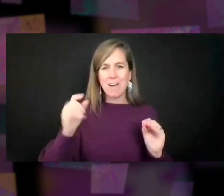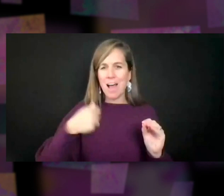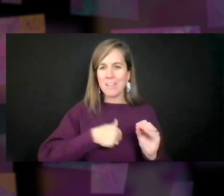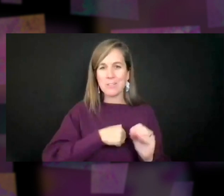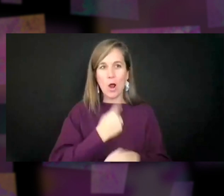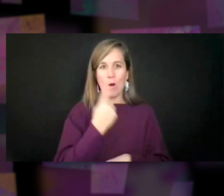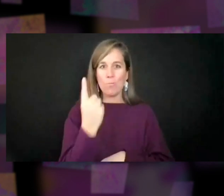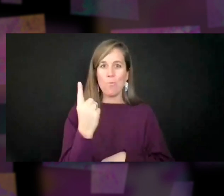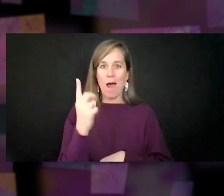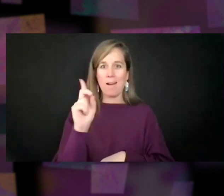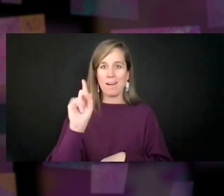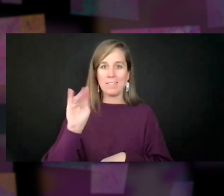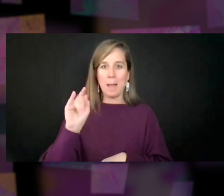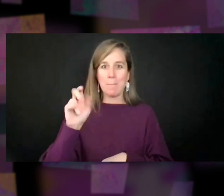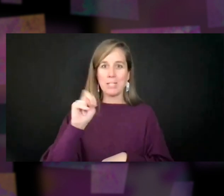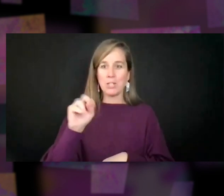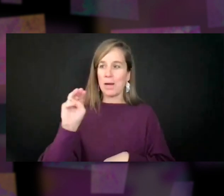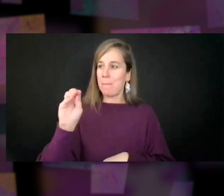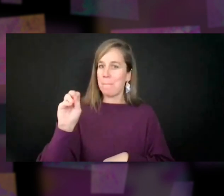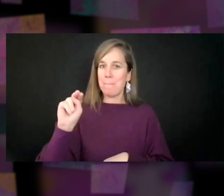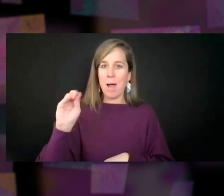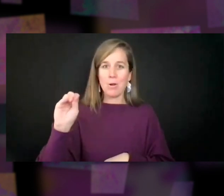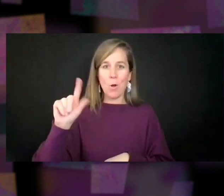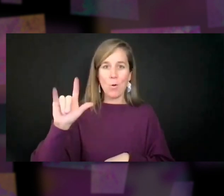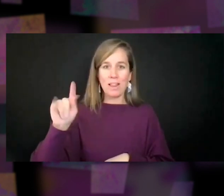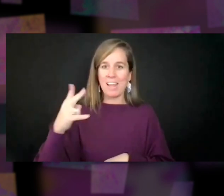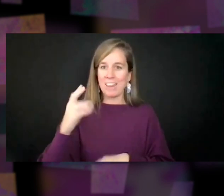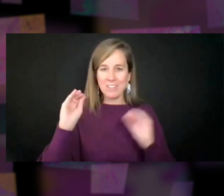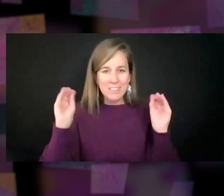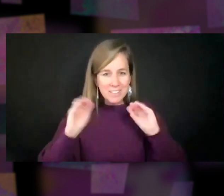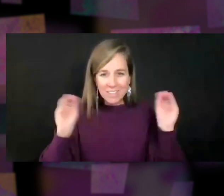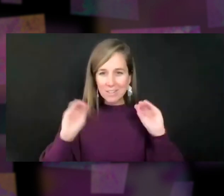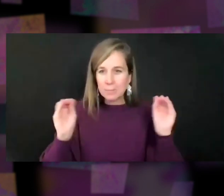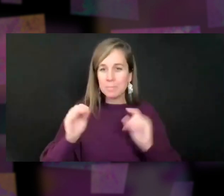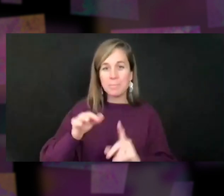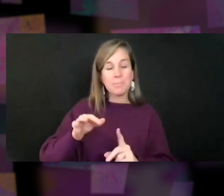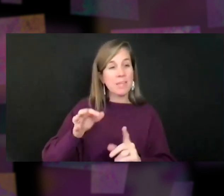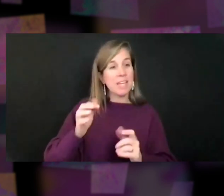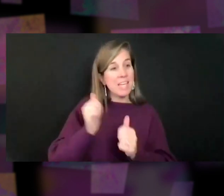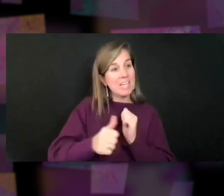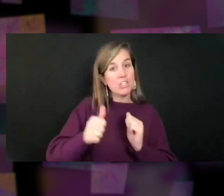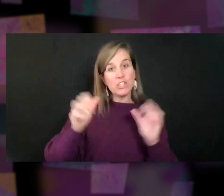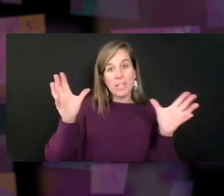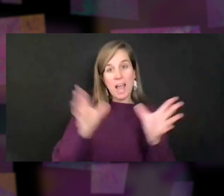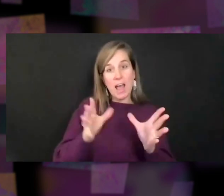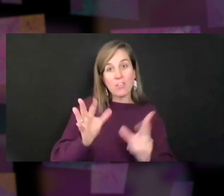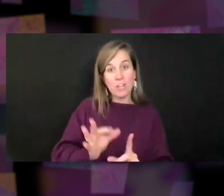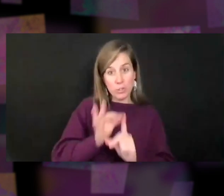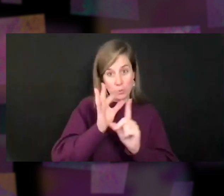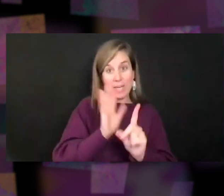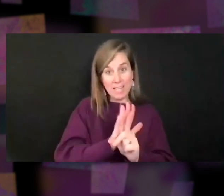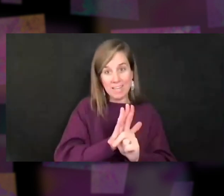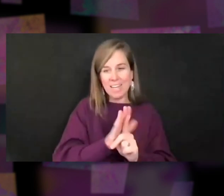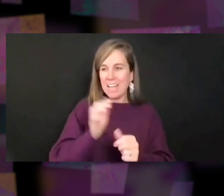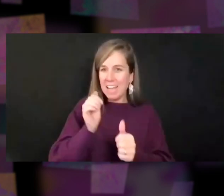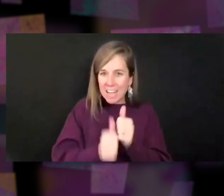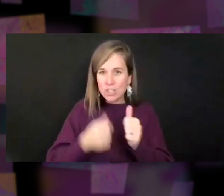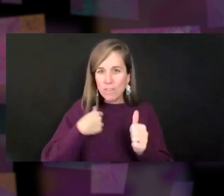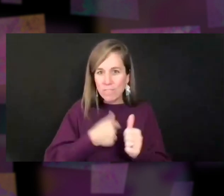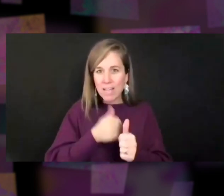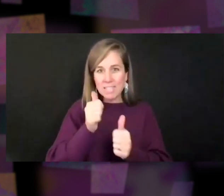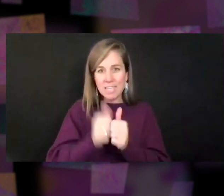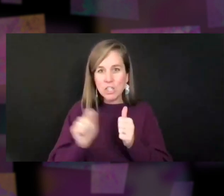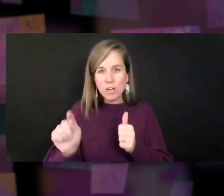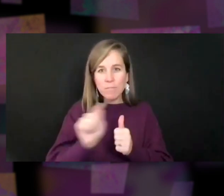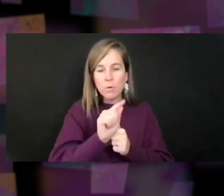just like each gathering is unique and requires unique preparation, each of us, each of you, are